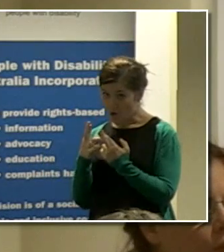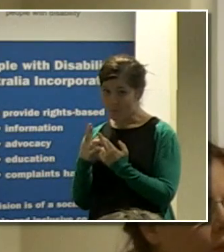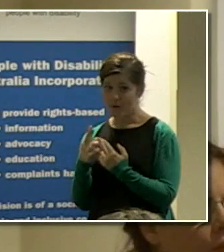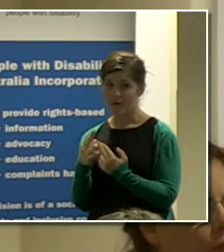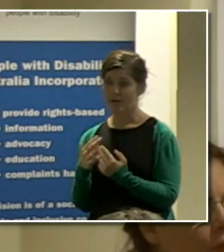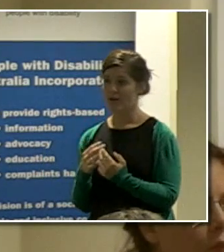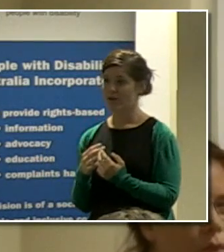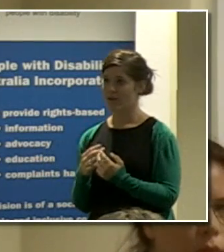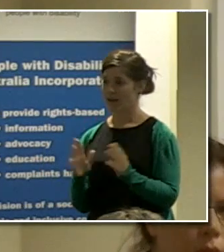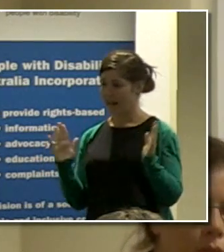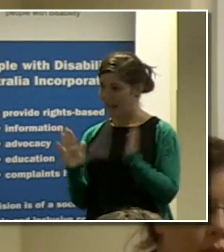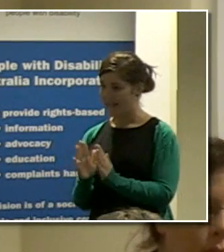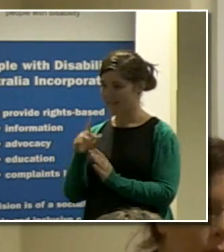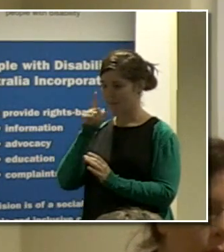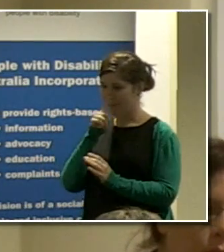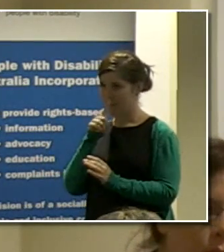less people over 65